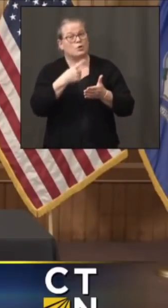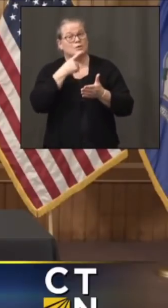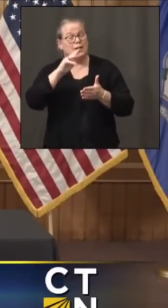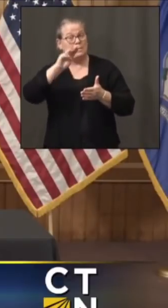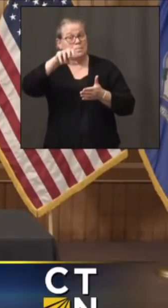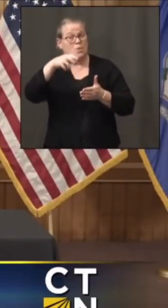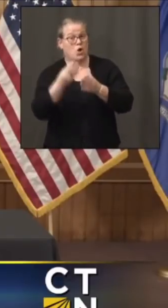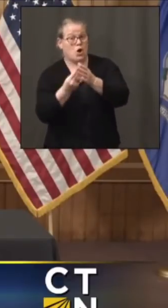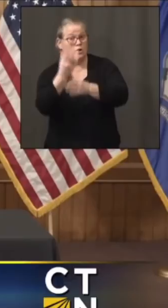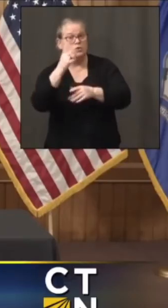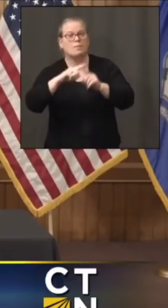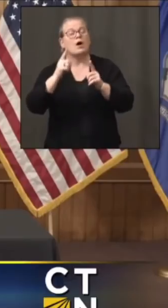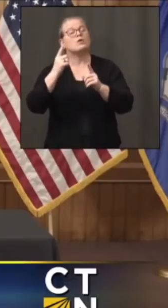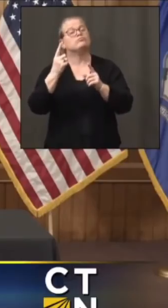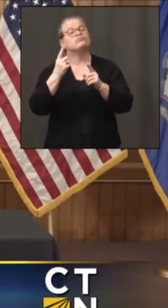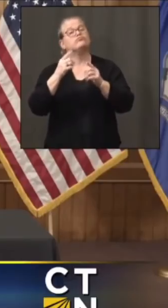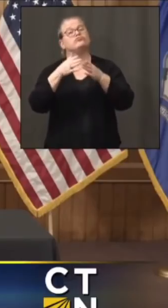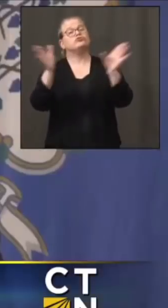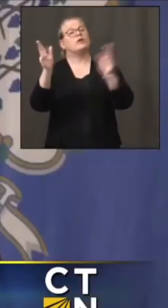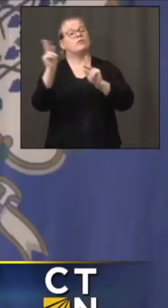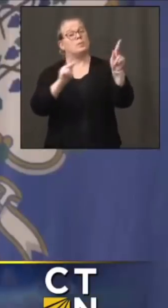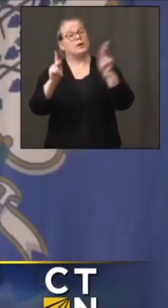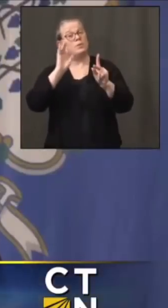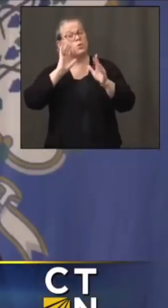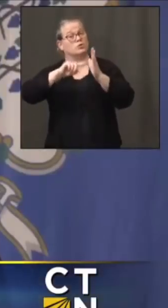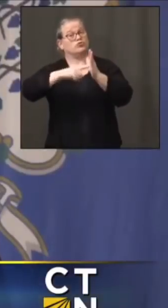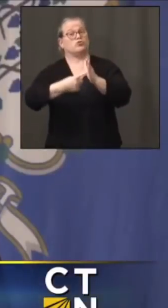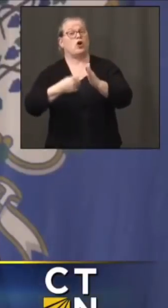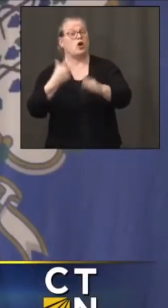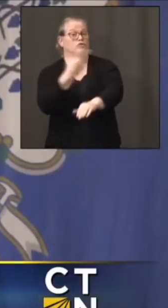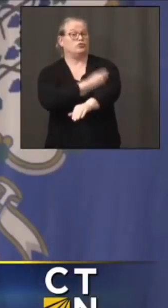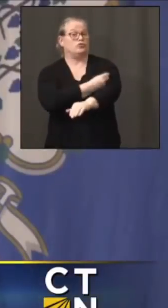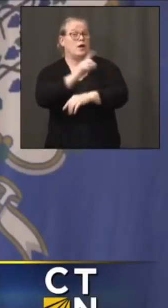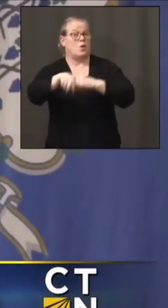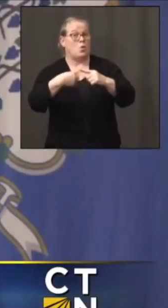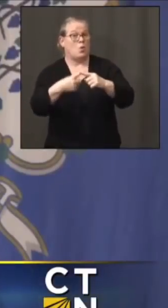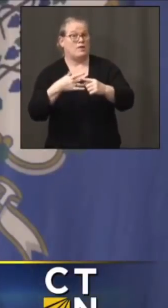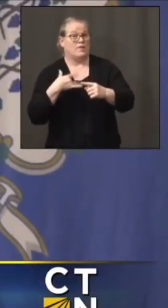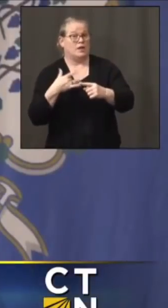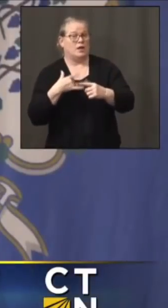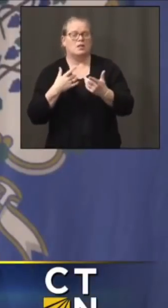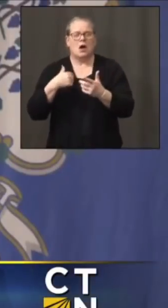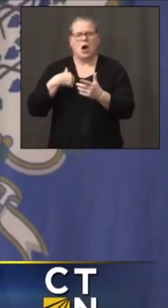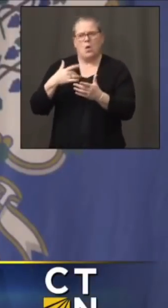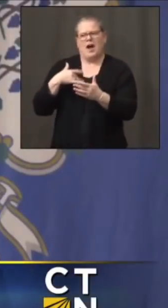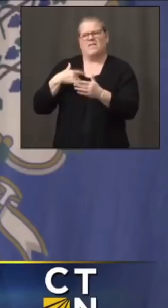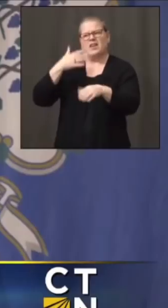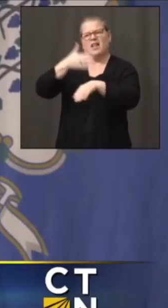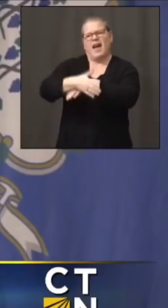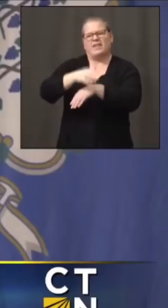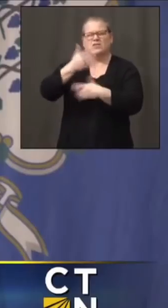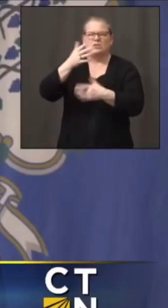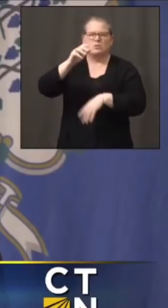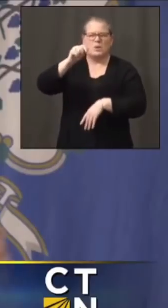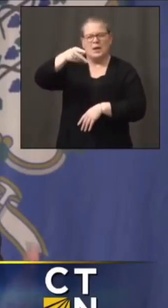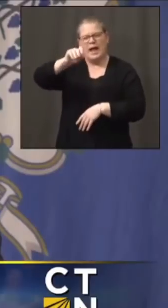vaccine? I think soon thereafter, let's say late April, May, you'll have wider